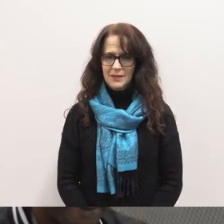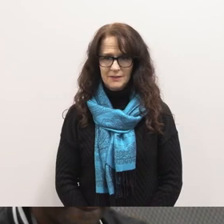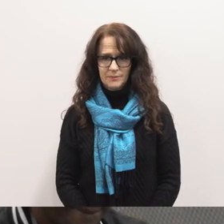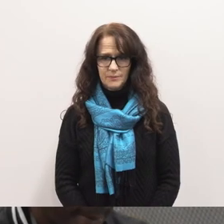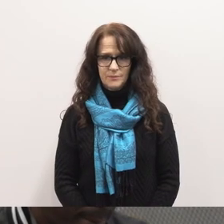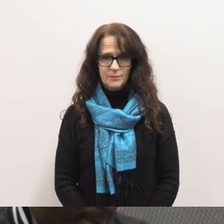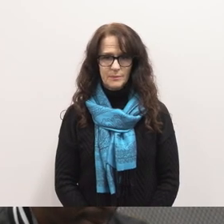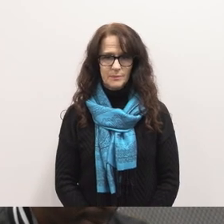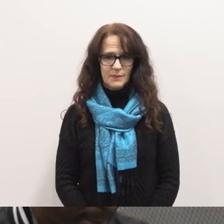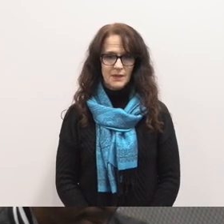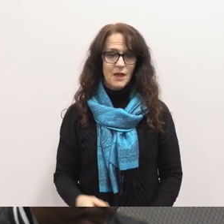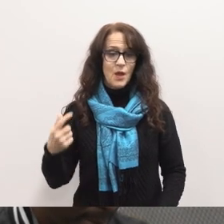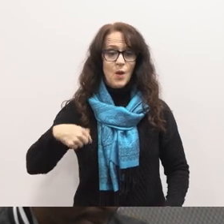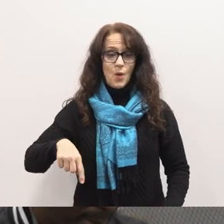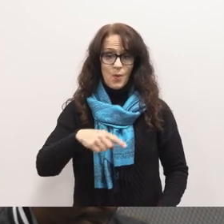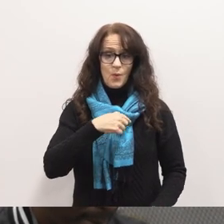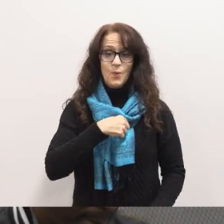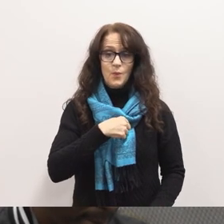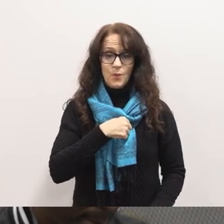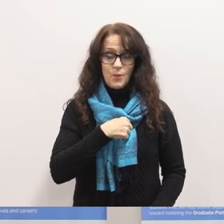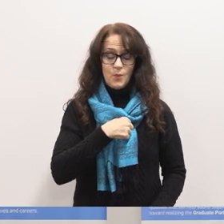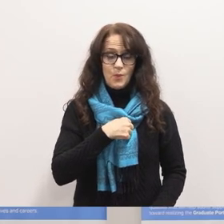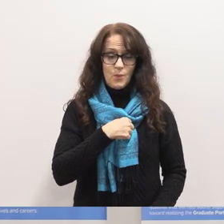Okay. Well, we have